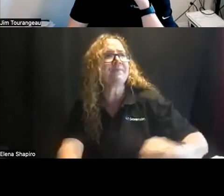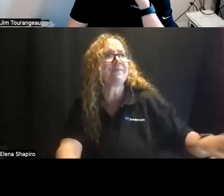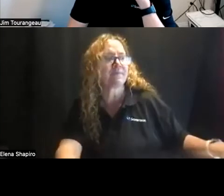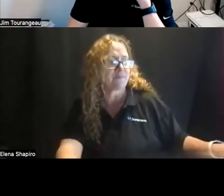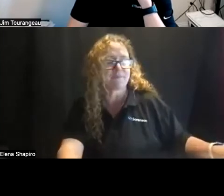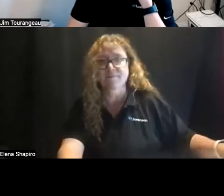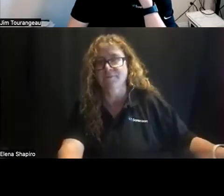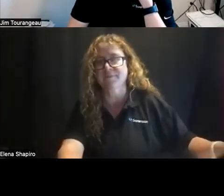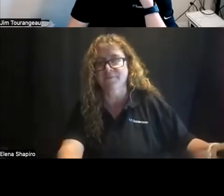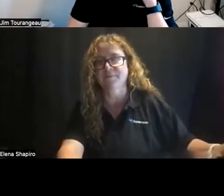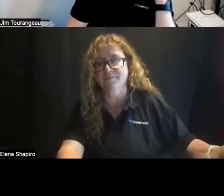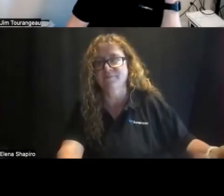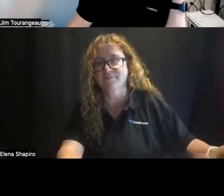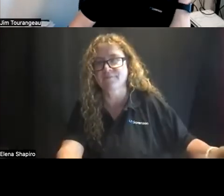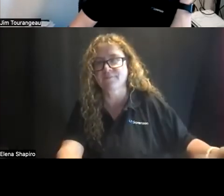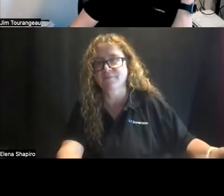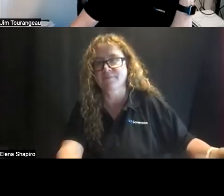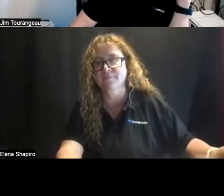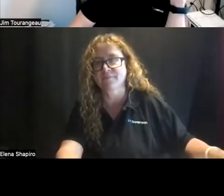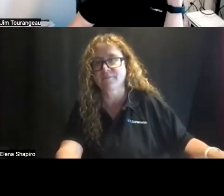that's very nice to have that benefit.